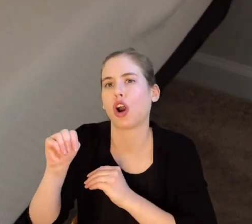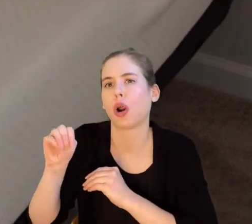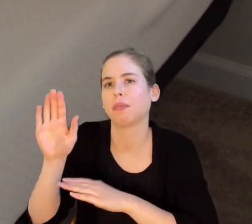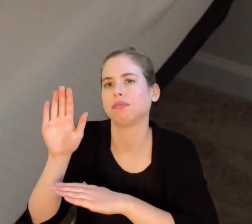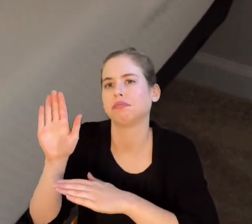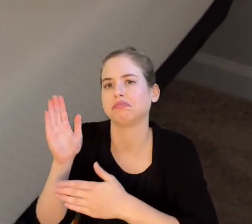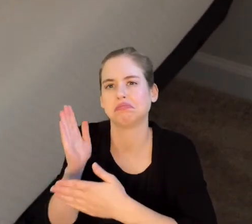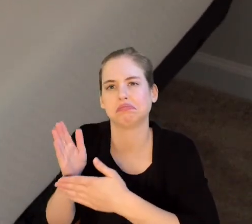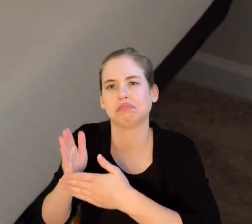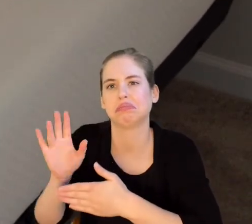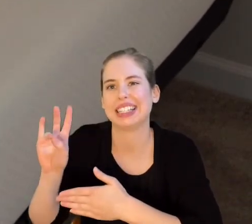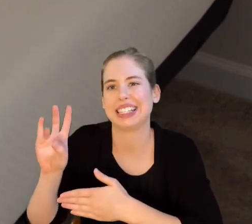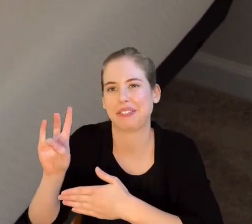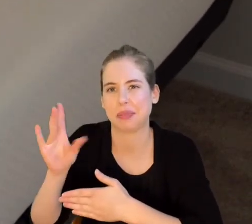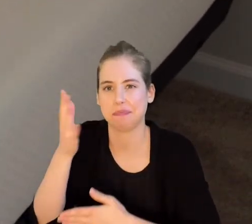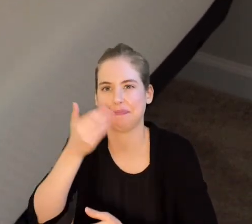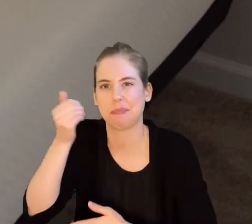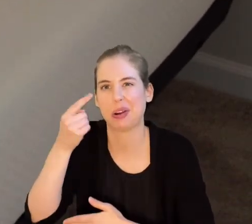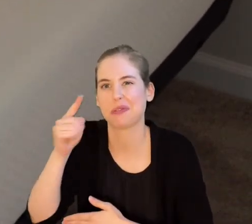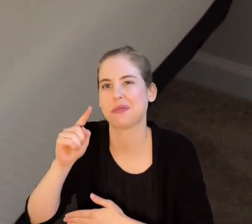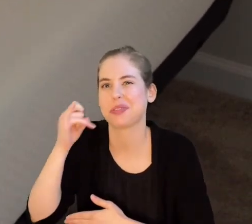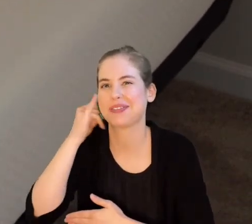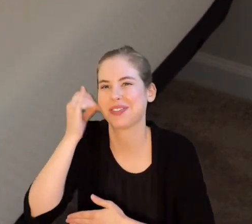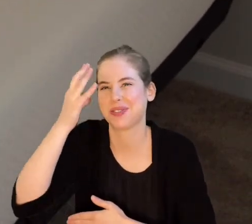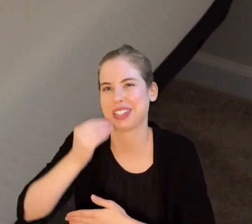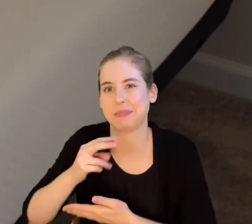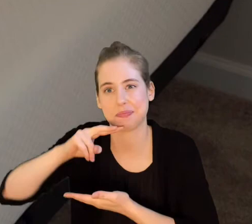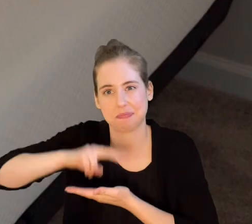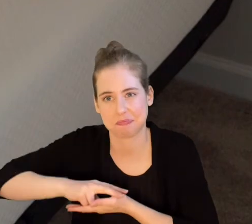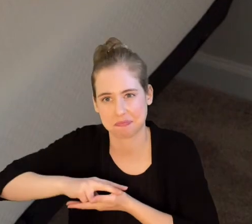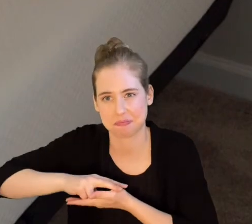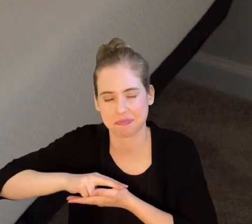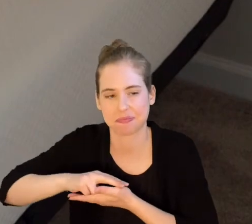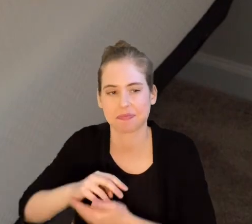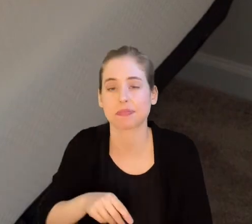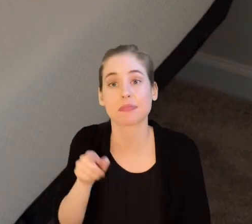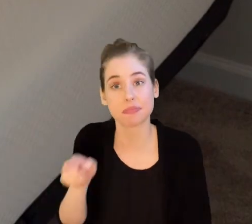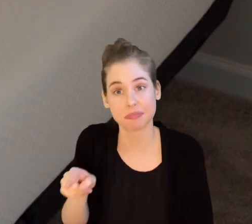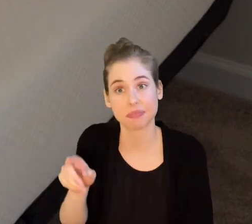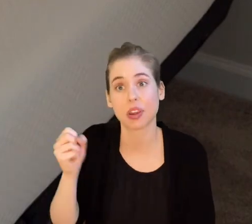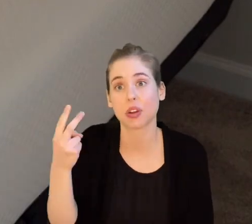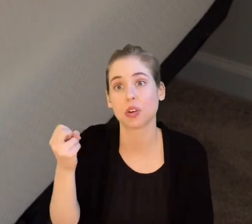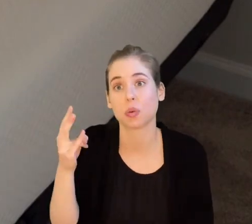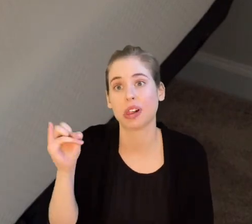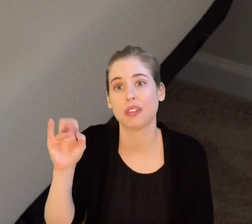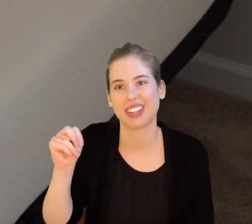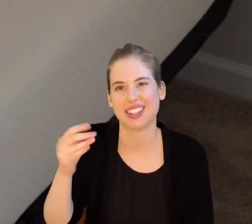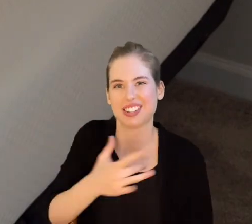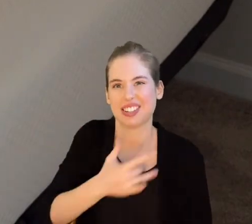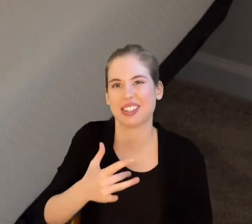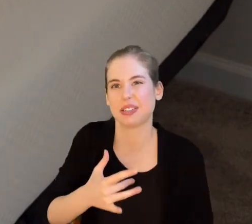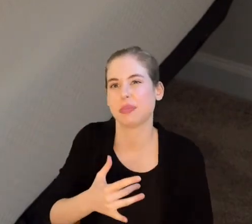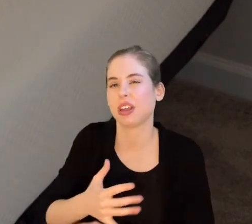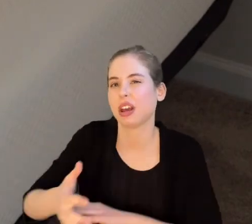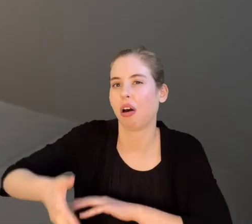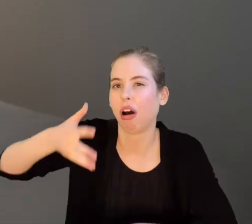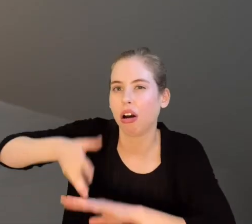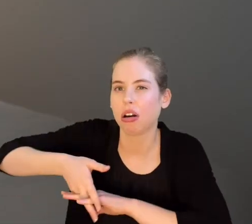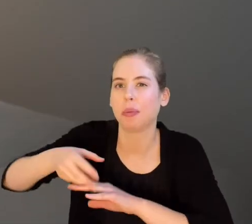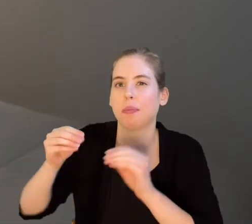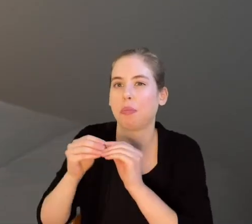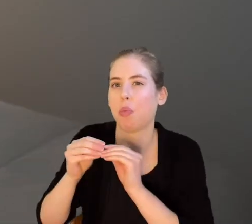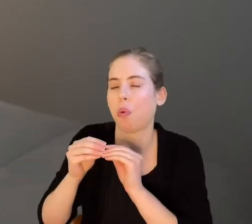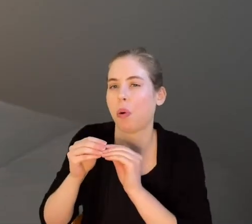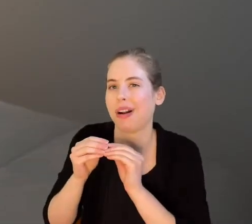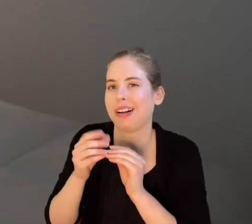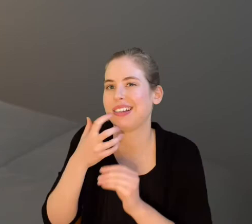sleepers. We did find the Signature 12-inch did retain more heat than the original or limited edition 10-inch. And